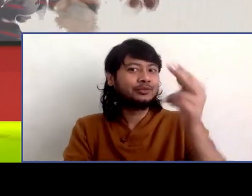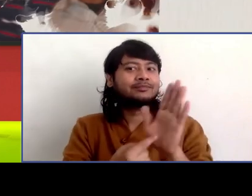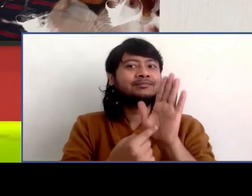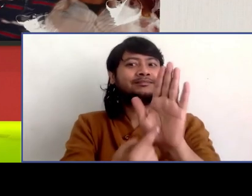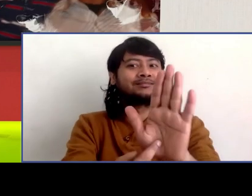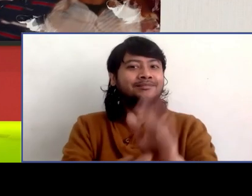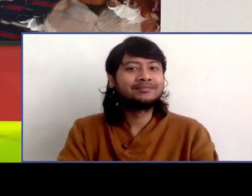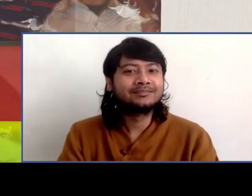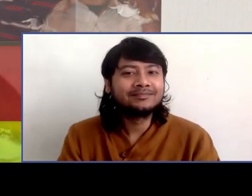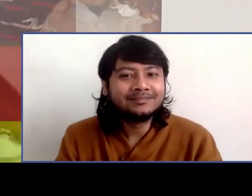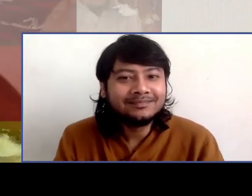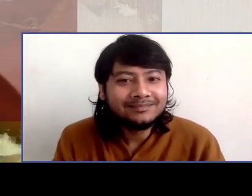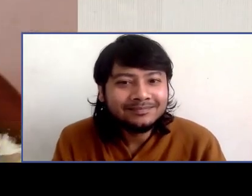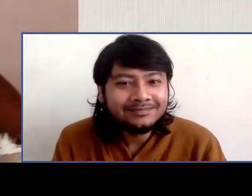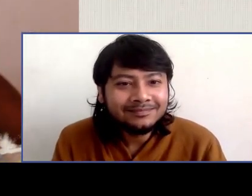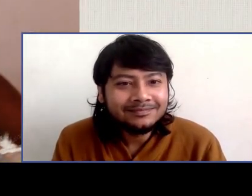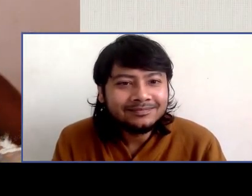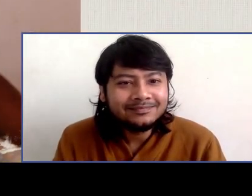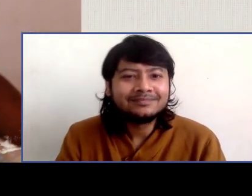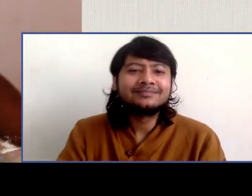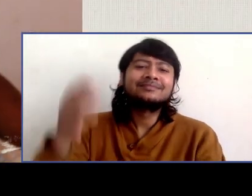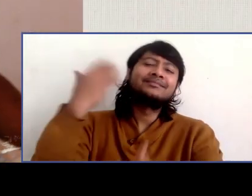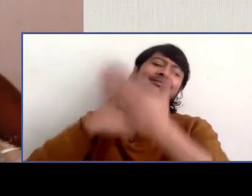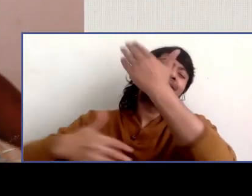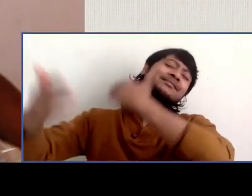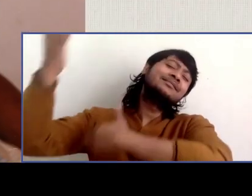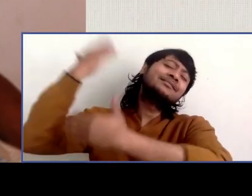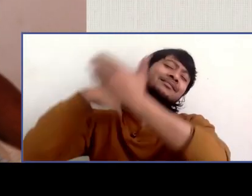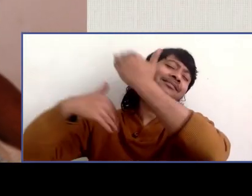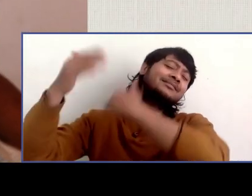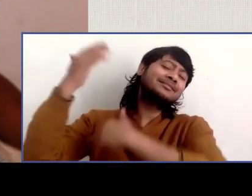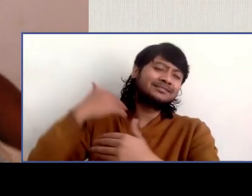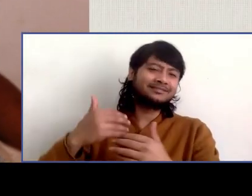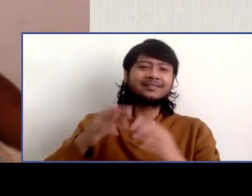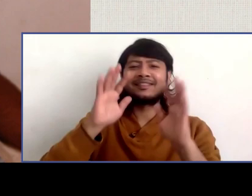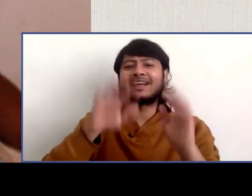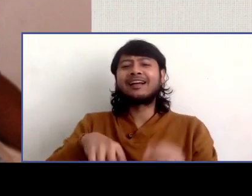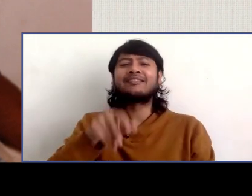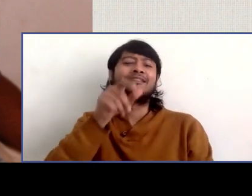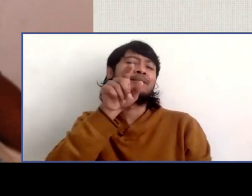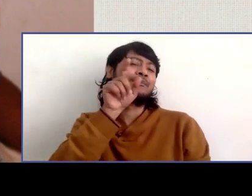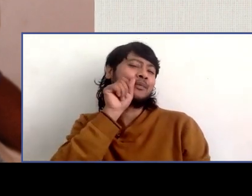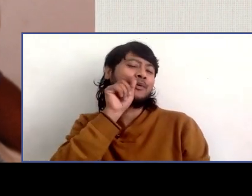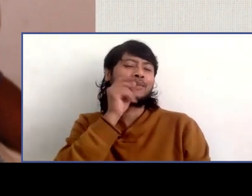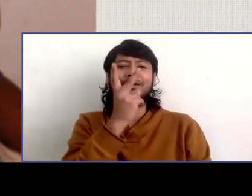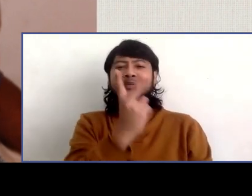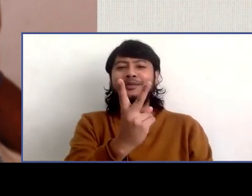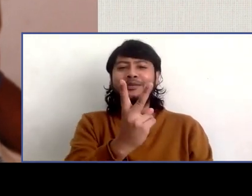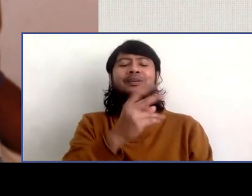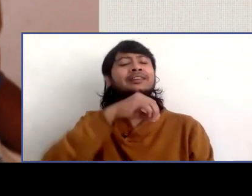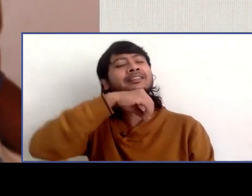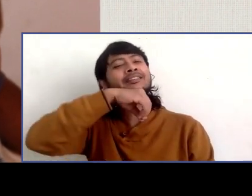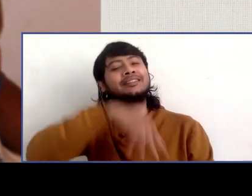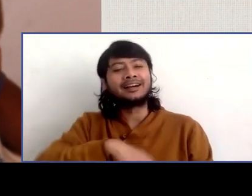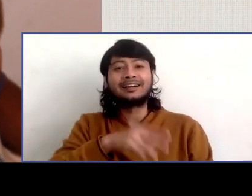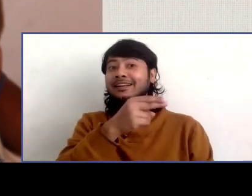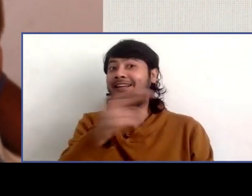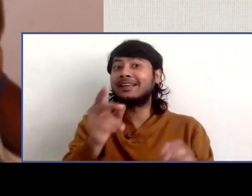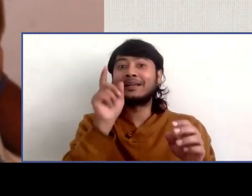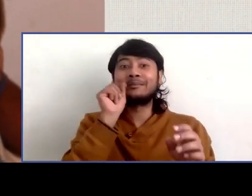Once upon a time, there lived two young boys, Ashwin and